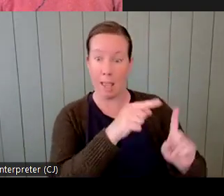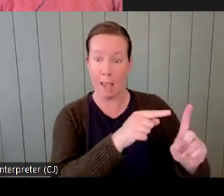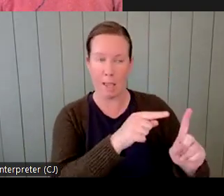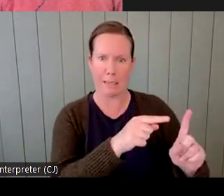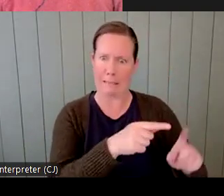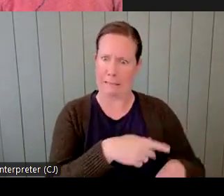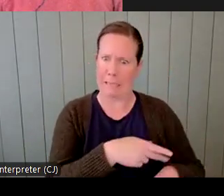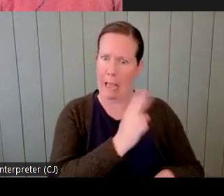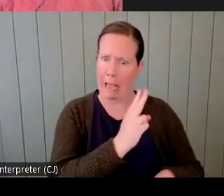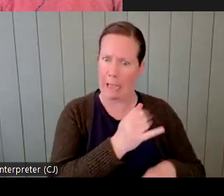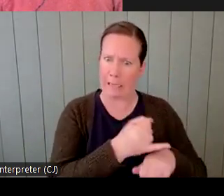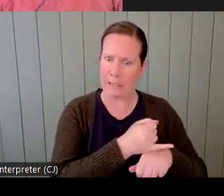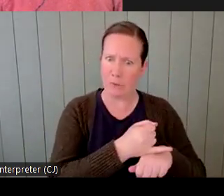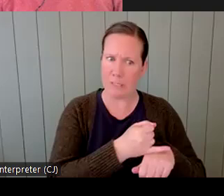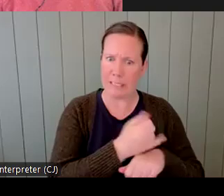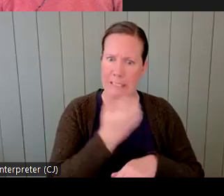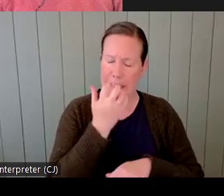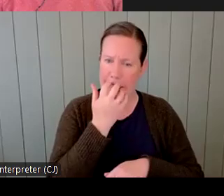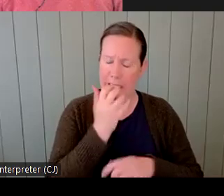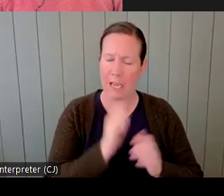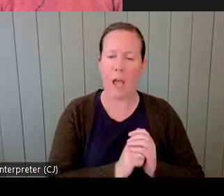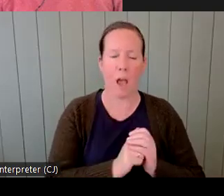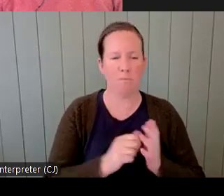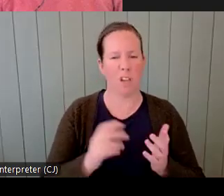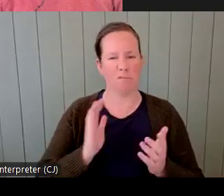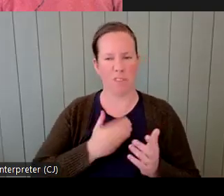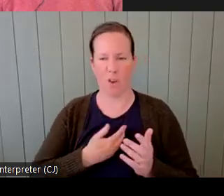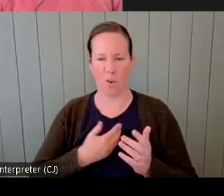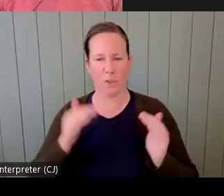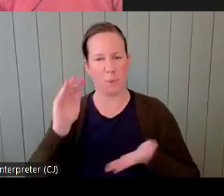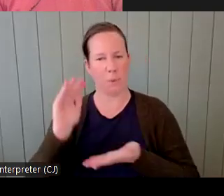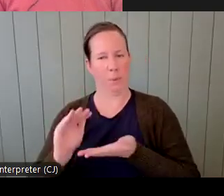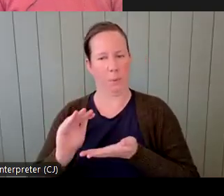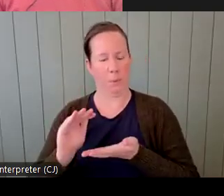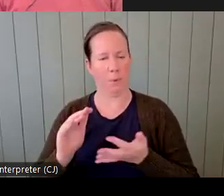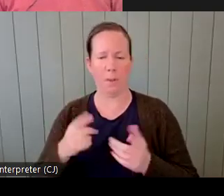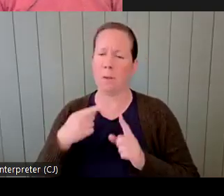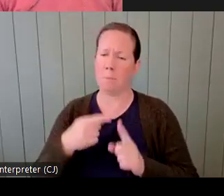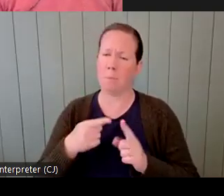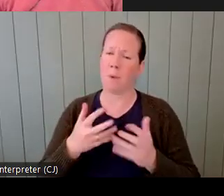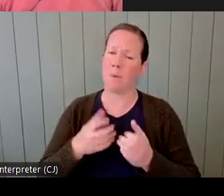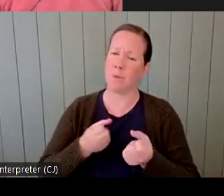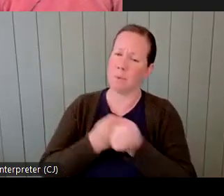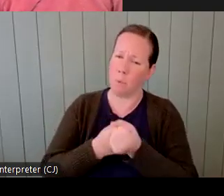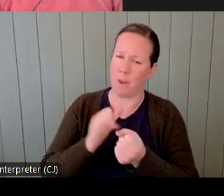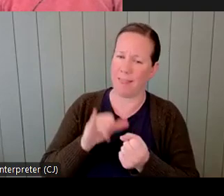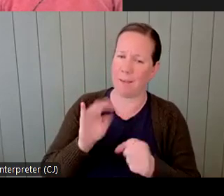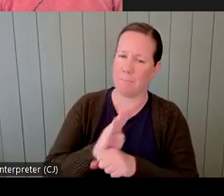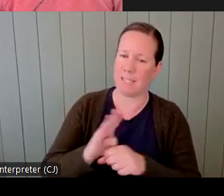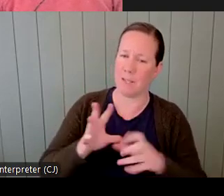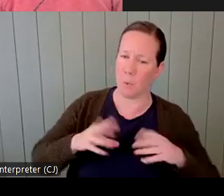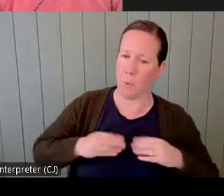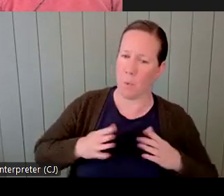rate, supporting the business owner to build their credit scores and repay the